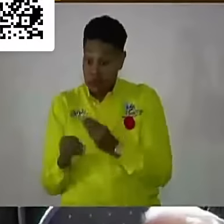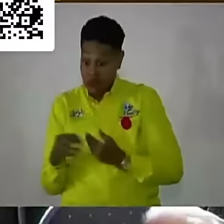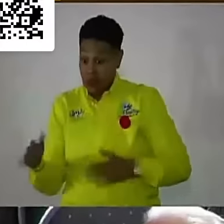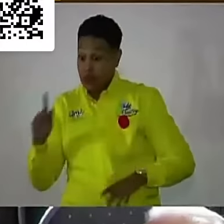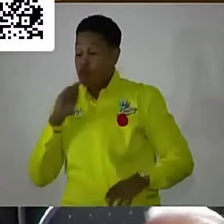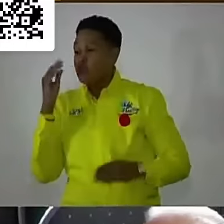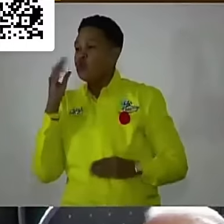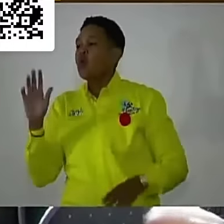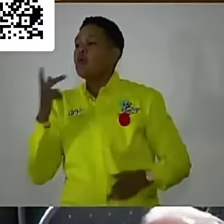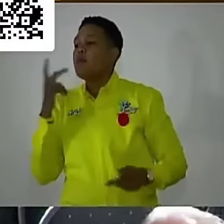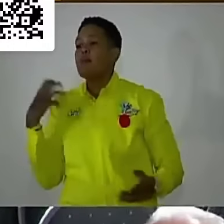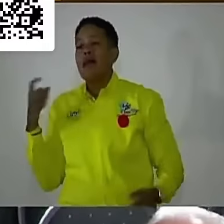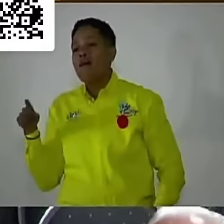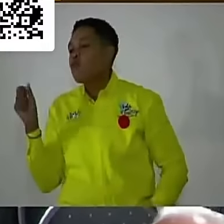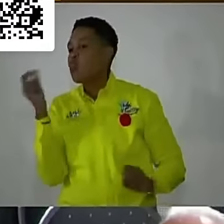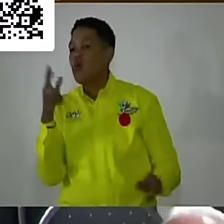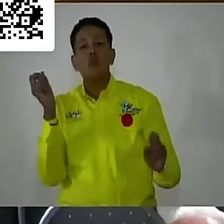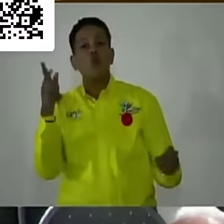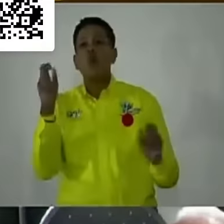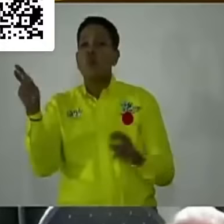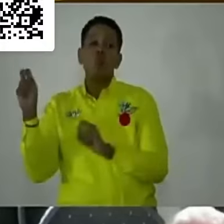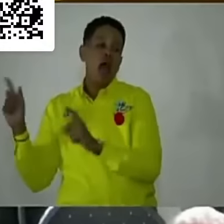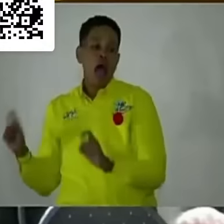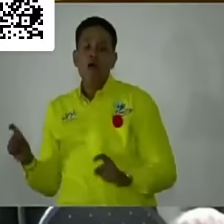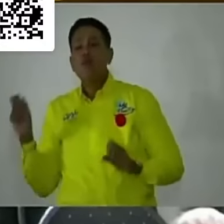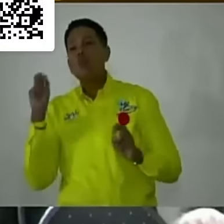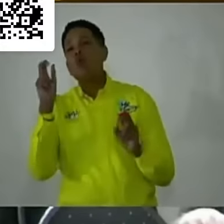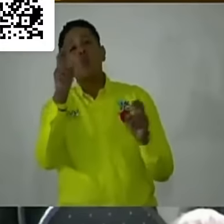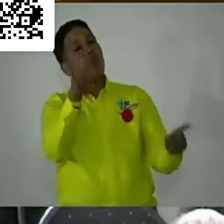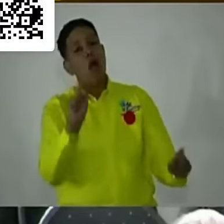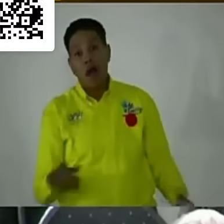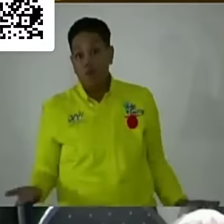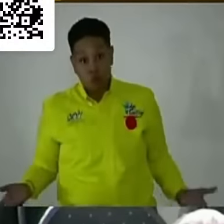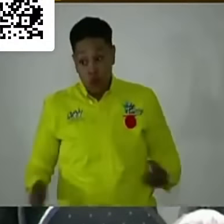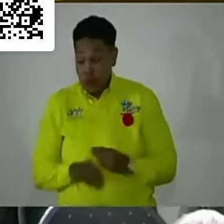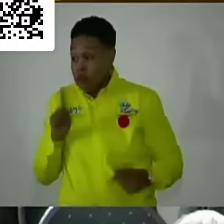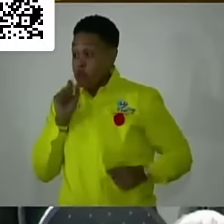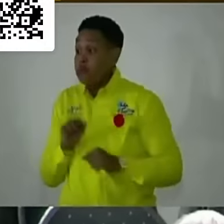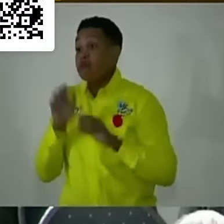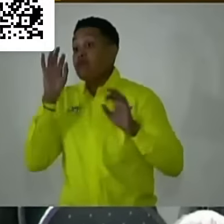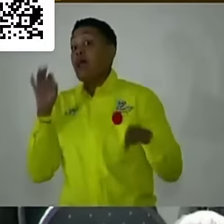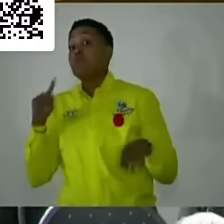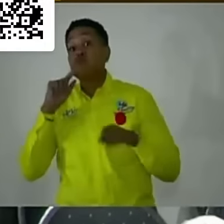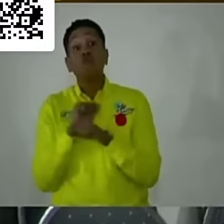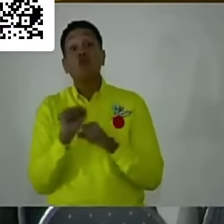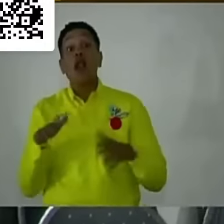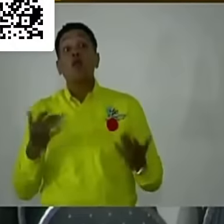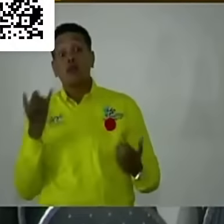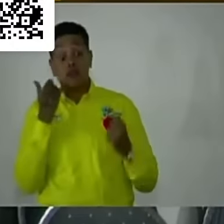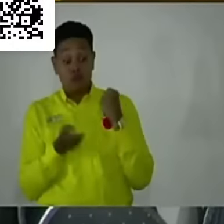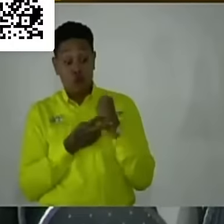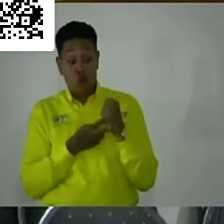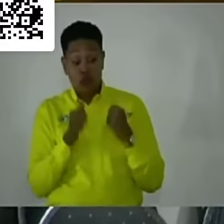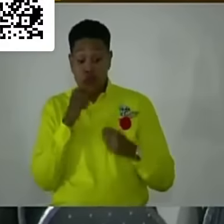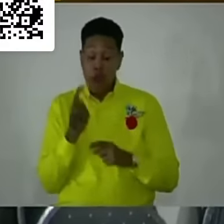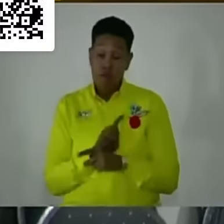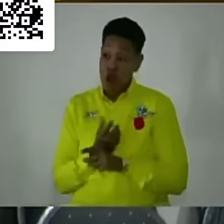told by the public health inspectors that you need to discard. The absolute reality is that if storage is not proper, then